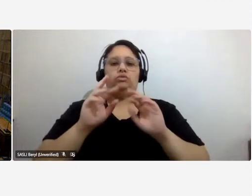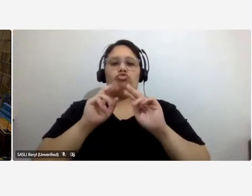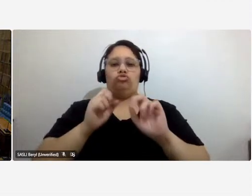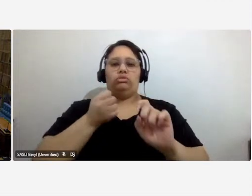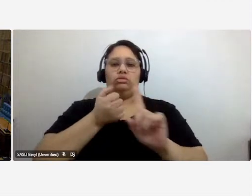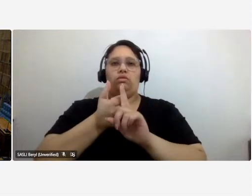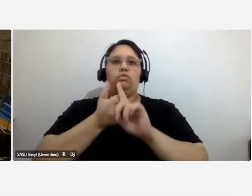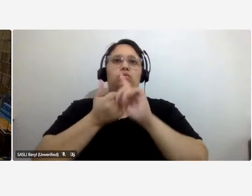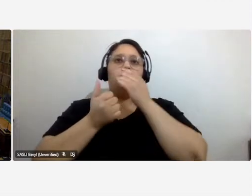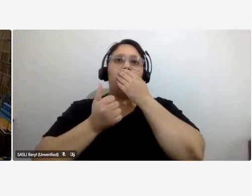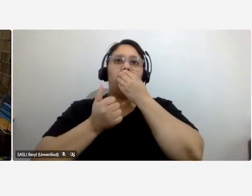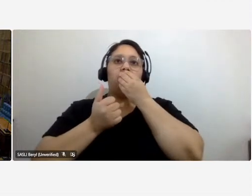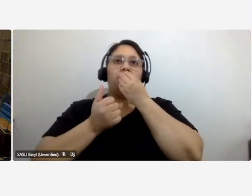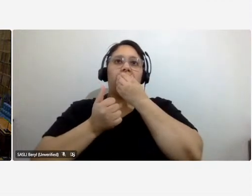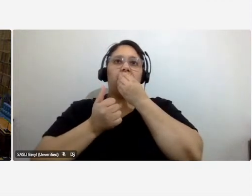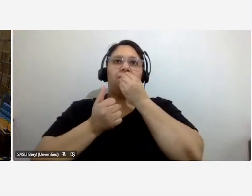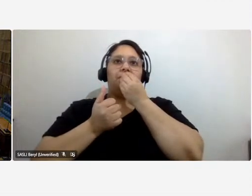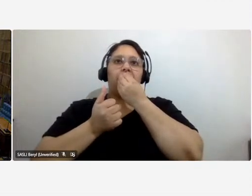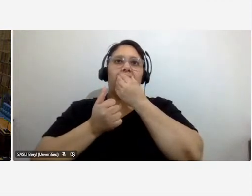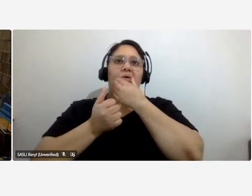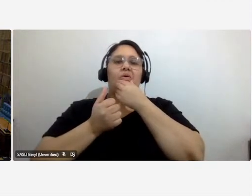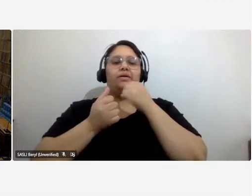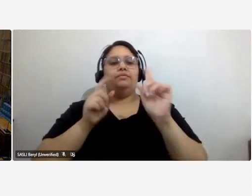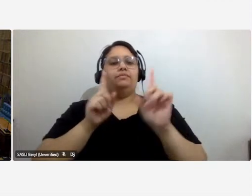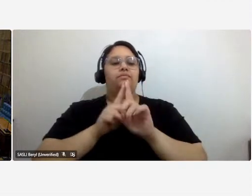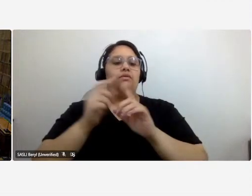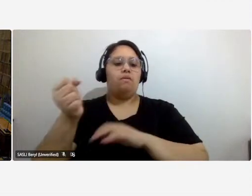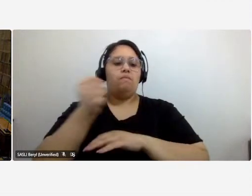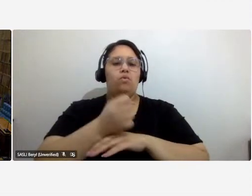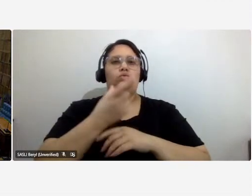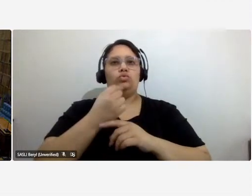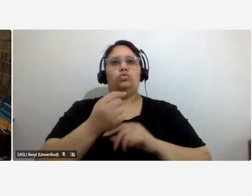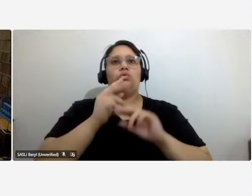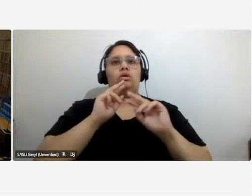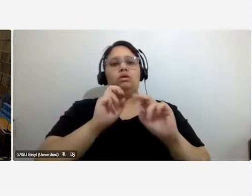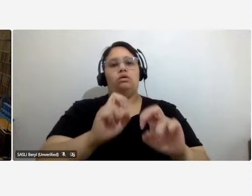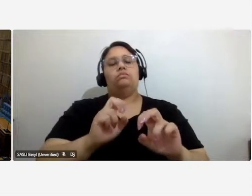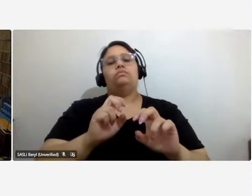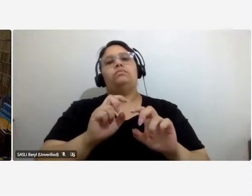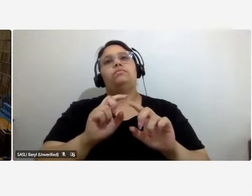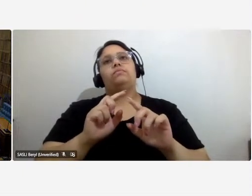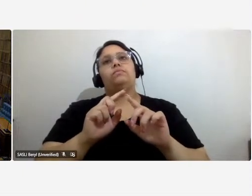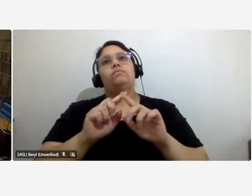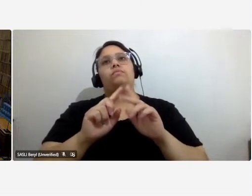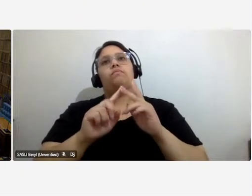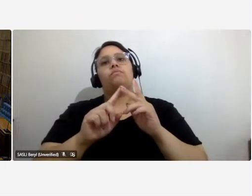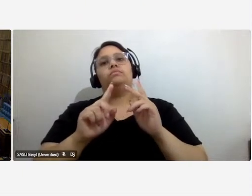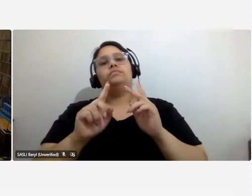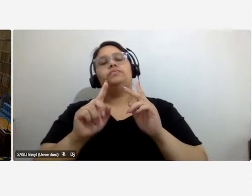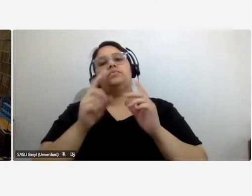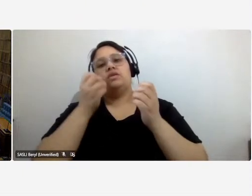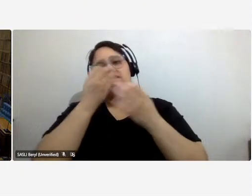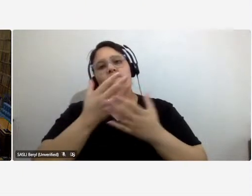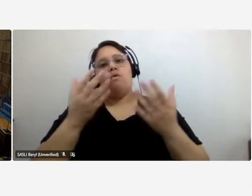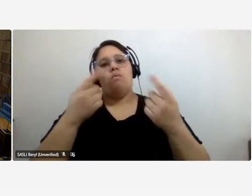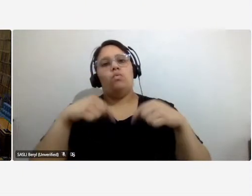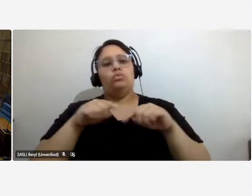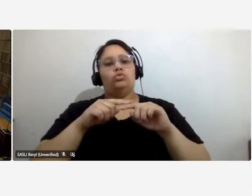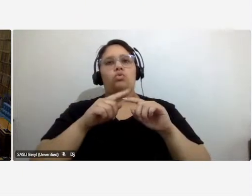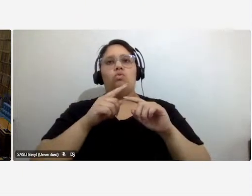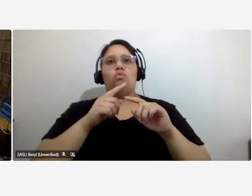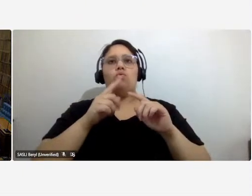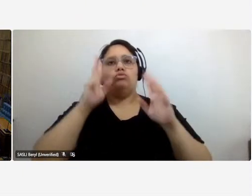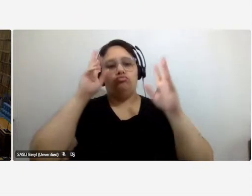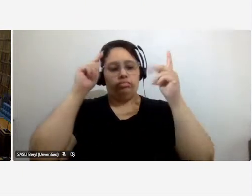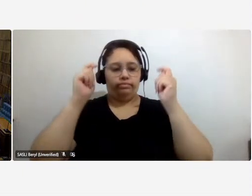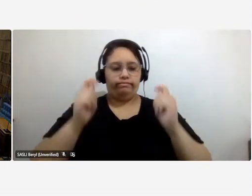ourselves. So Katie Mooney was appointed to conduct research for the Worcester Museum to inform the